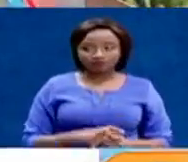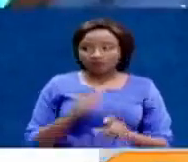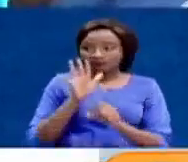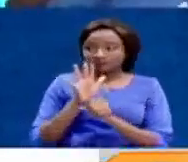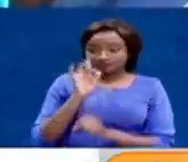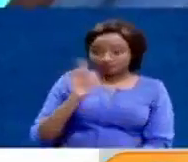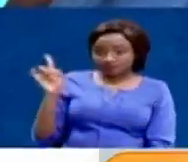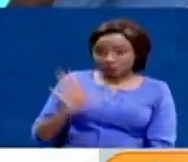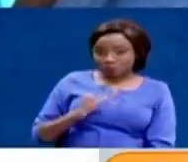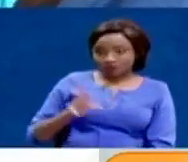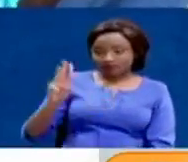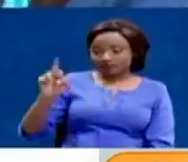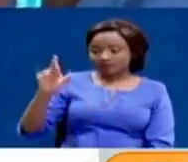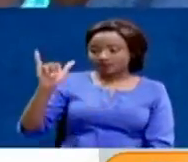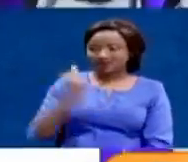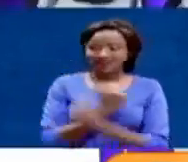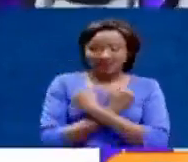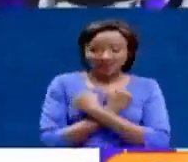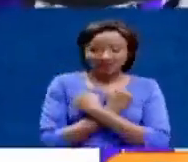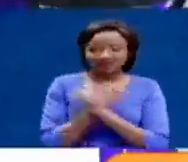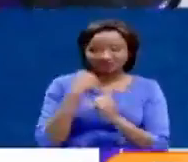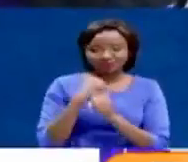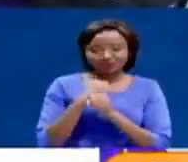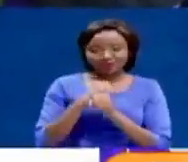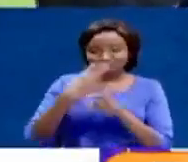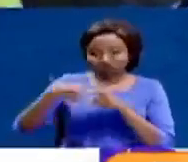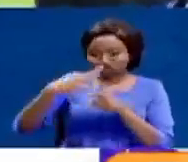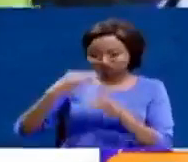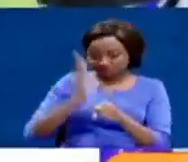Mary Muyala does what she does best to earn a living.